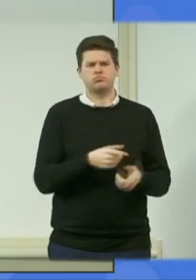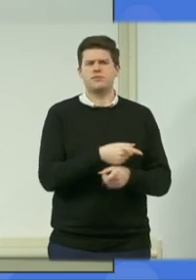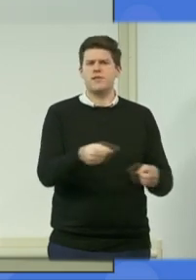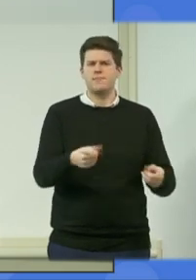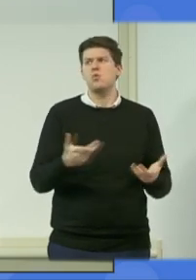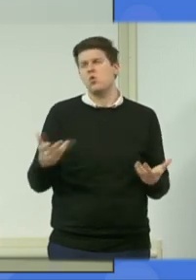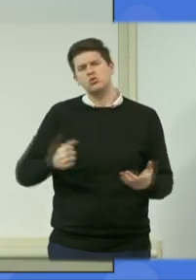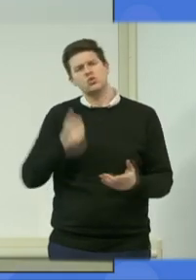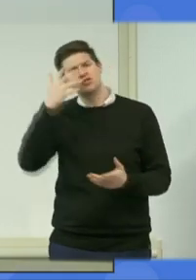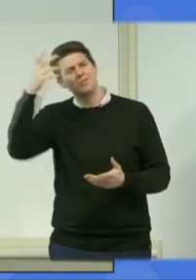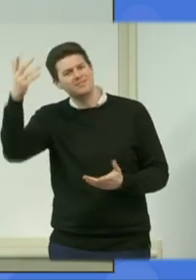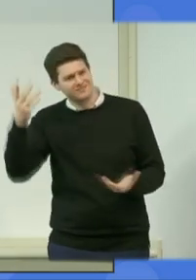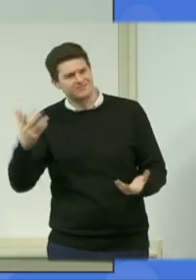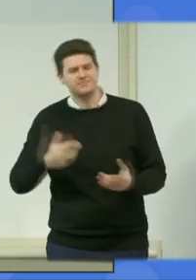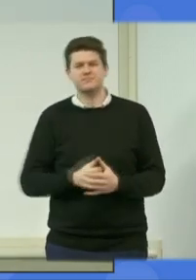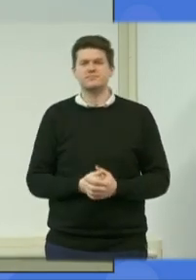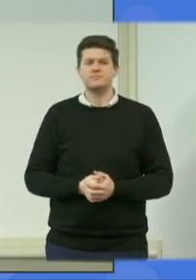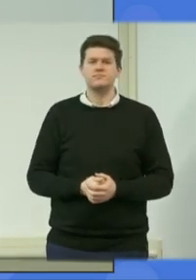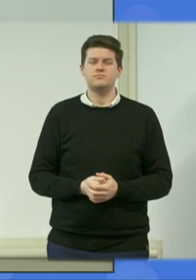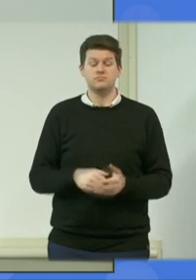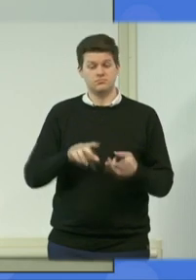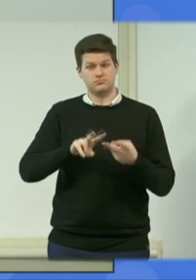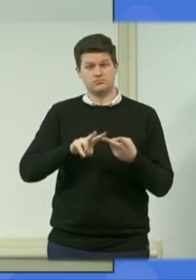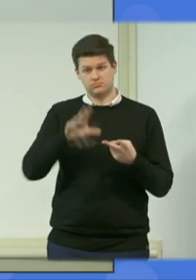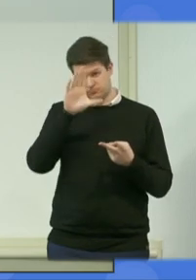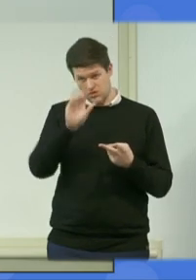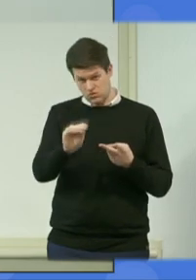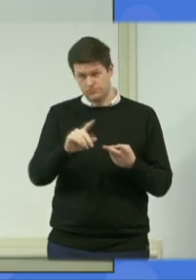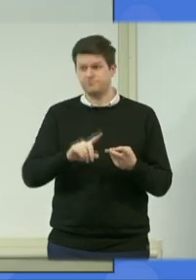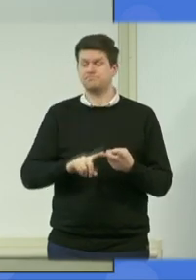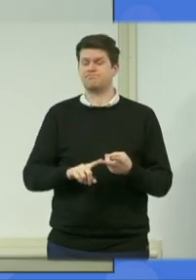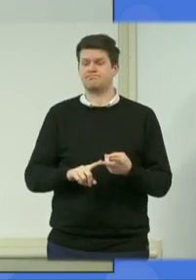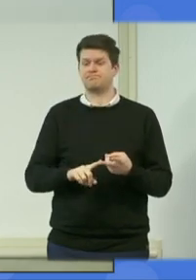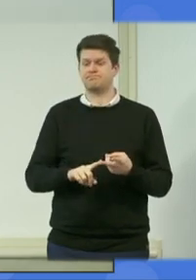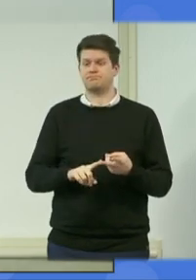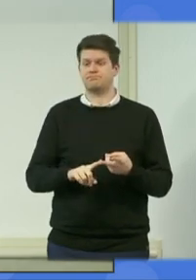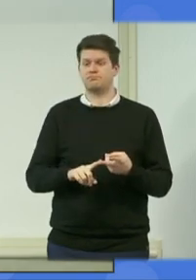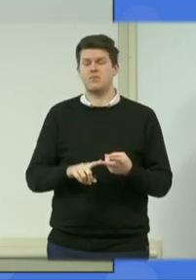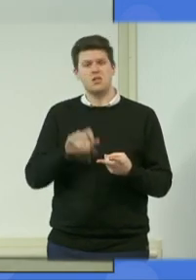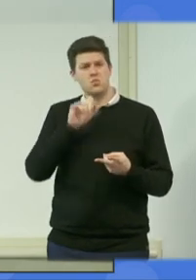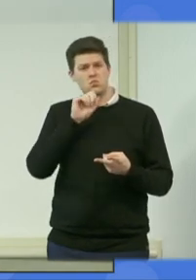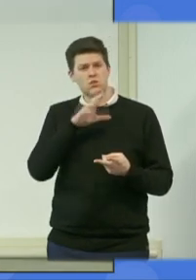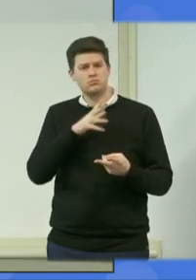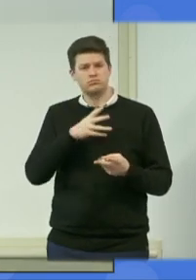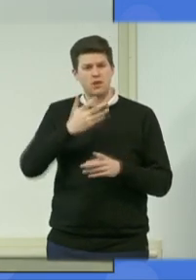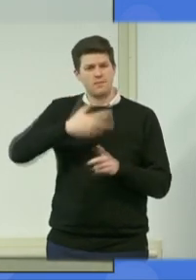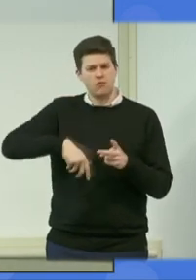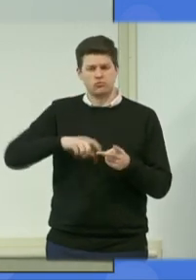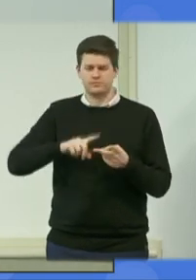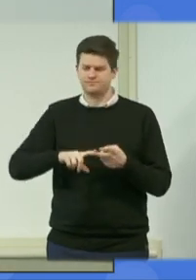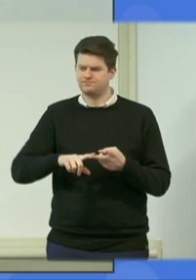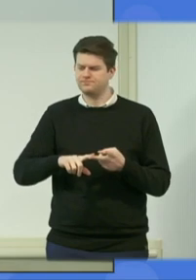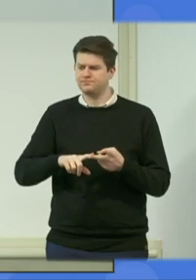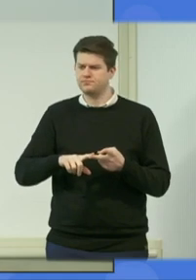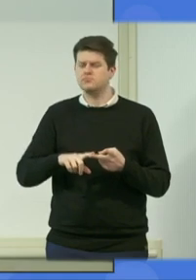The second thing to know, and this is important because it'll kind of frame what I will and won't be saying today, is that by statute,